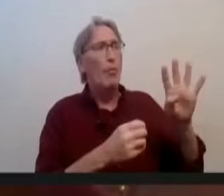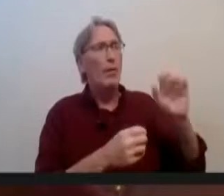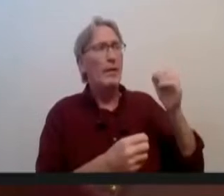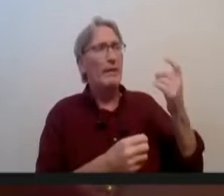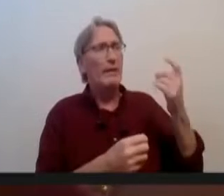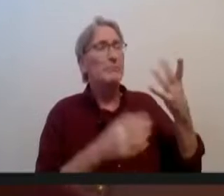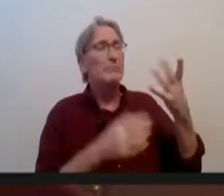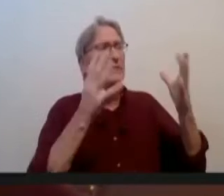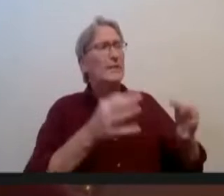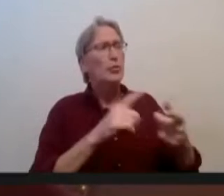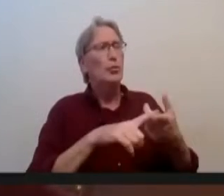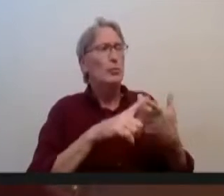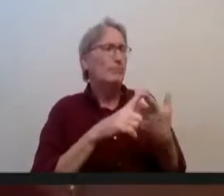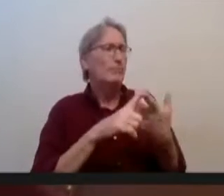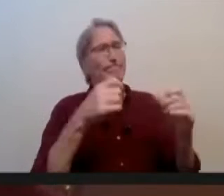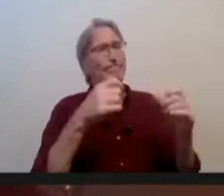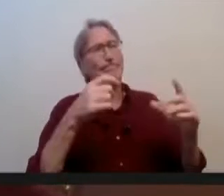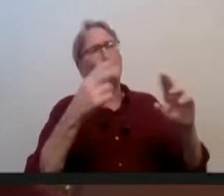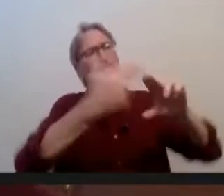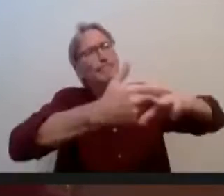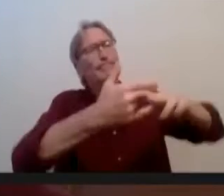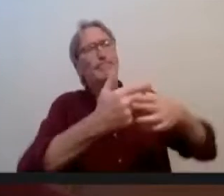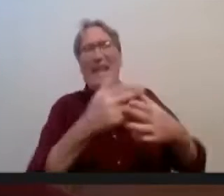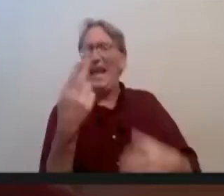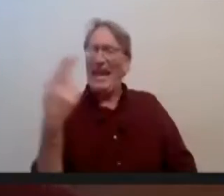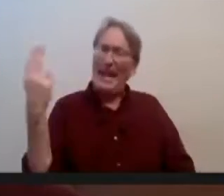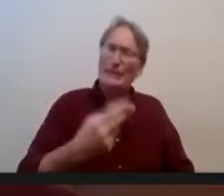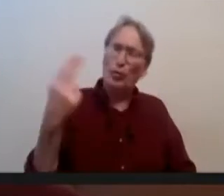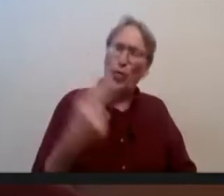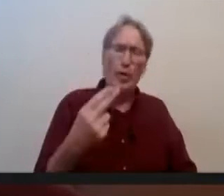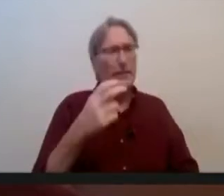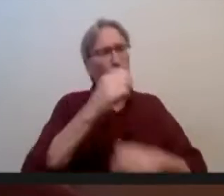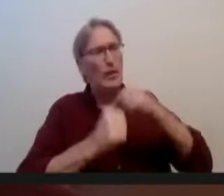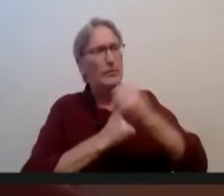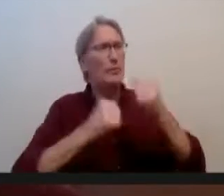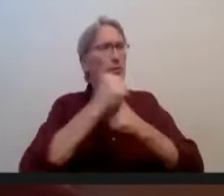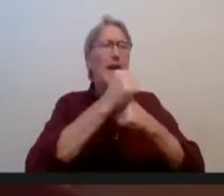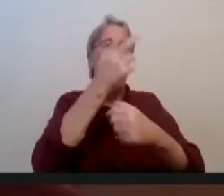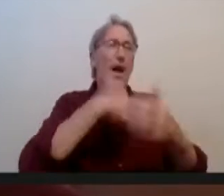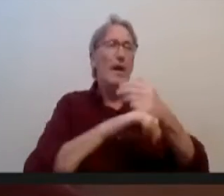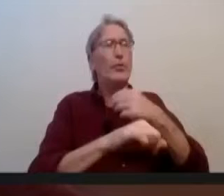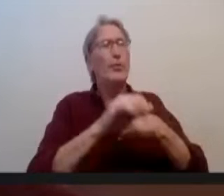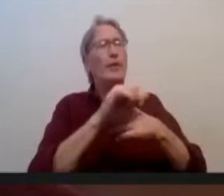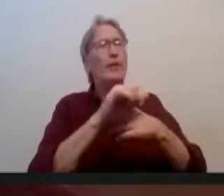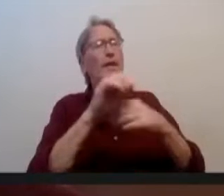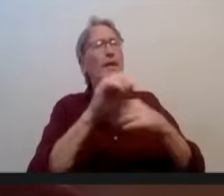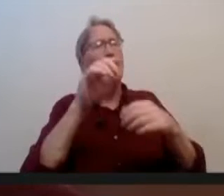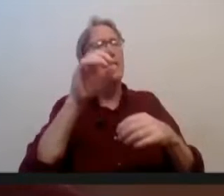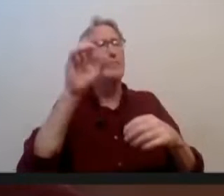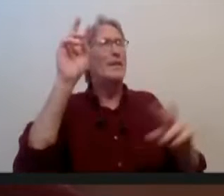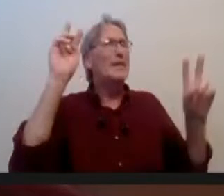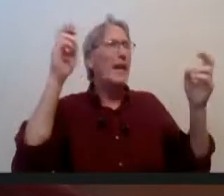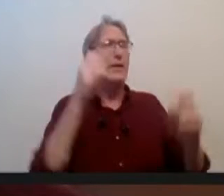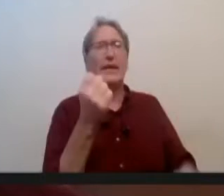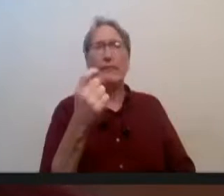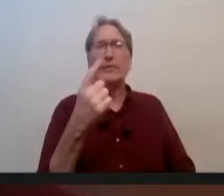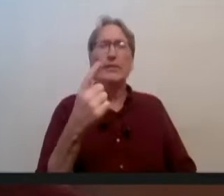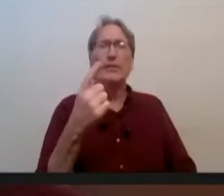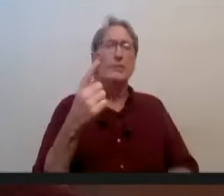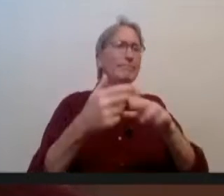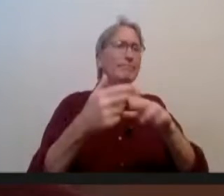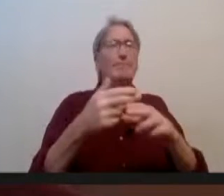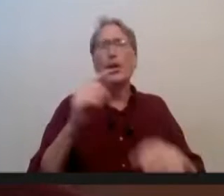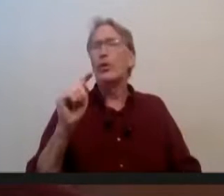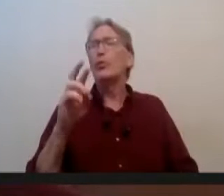as a historic structure under Title 11 of the Code of Ordinances, the certain site known as the Troy Hill